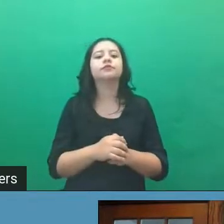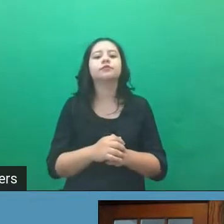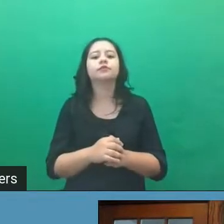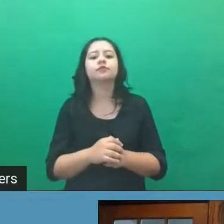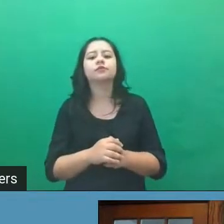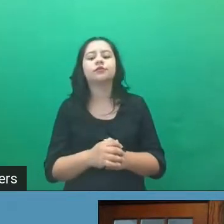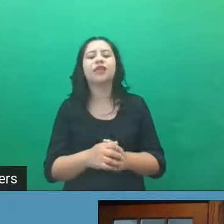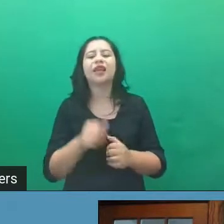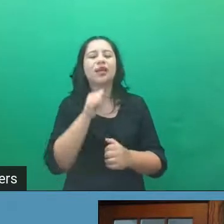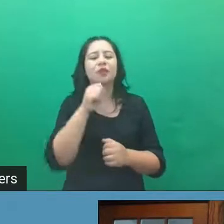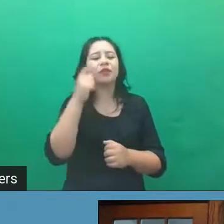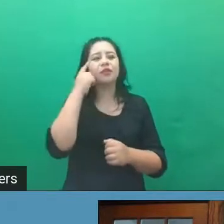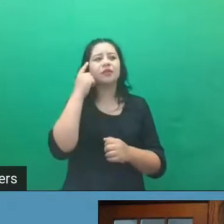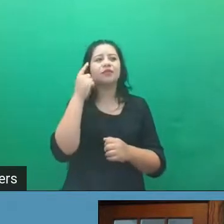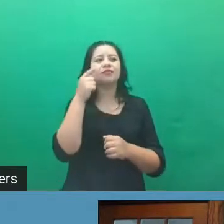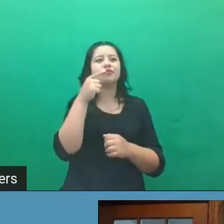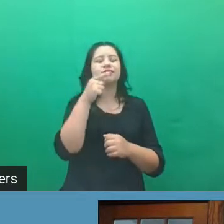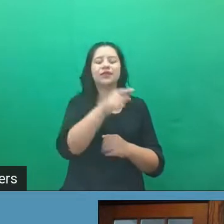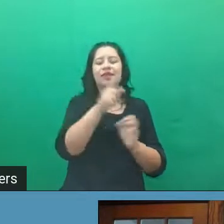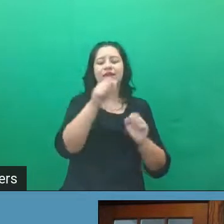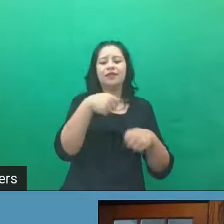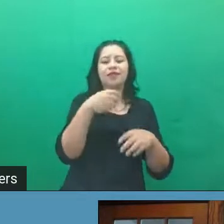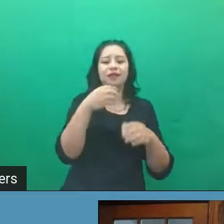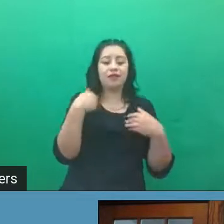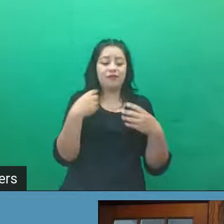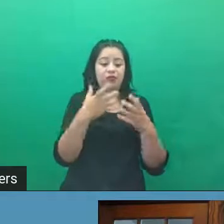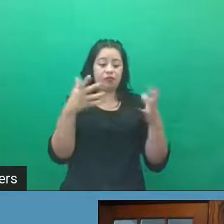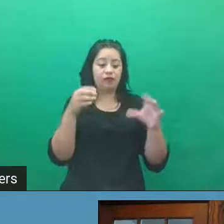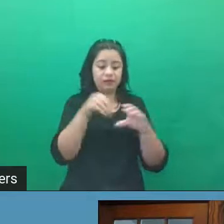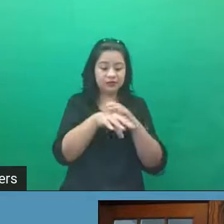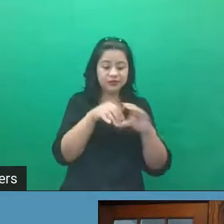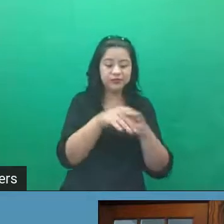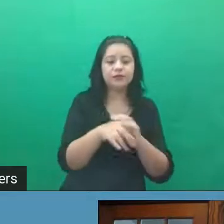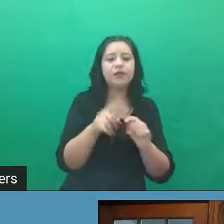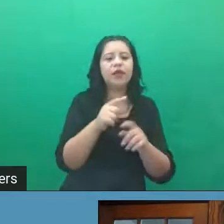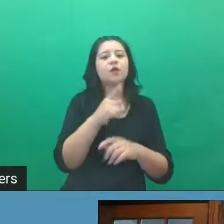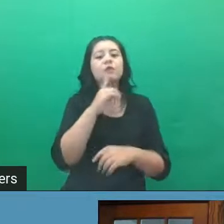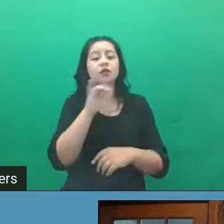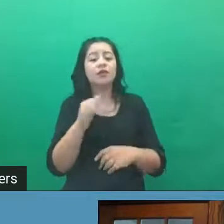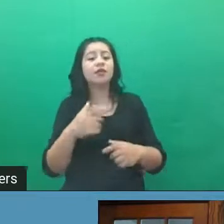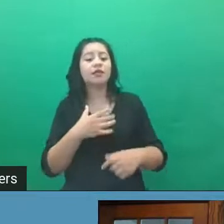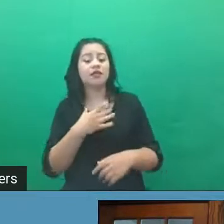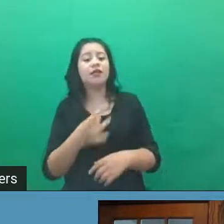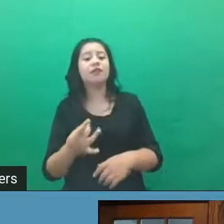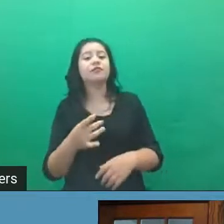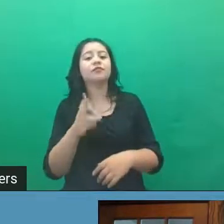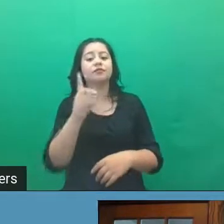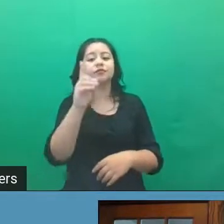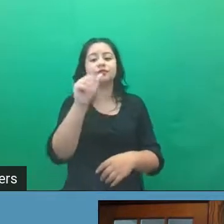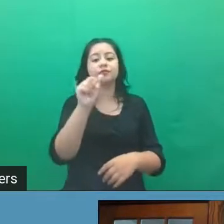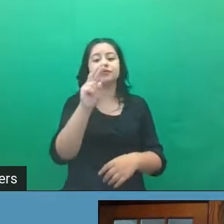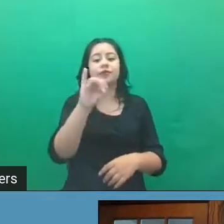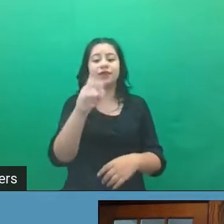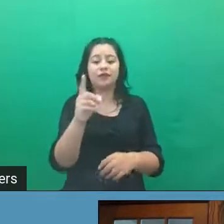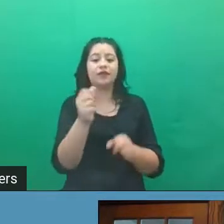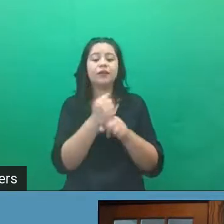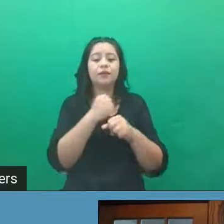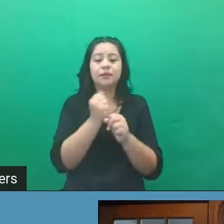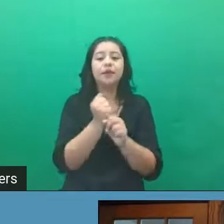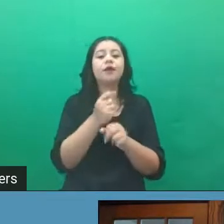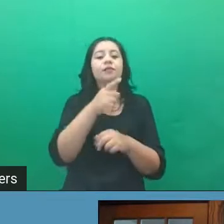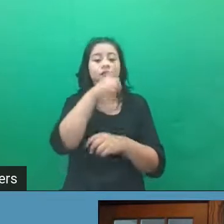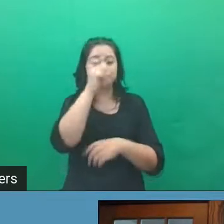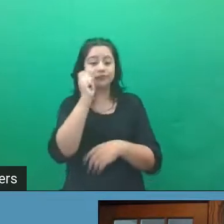towards accessibility or how that works for certain audiences. I really like what David created because they took a look